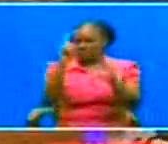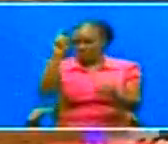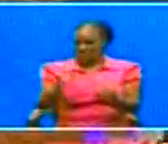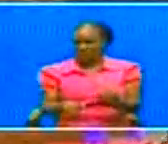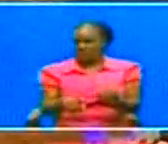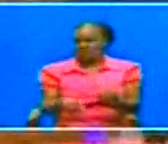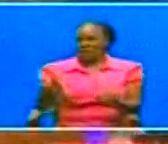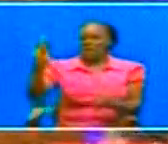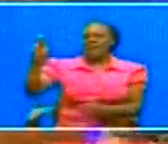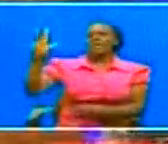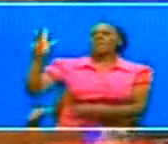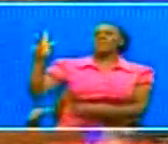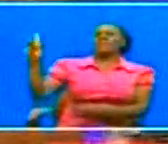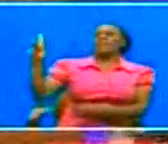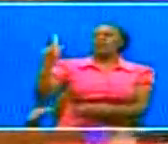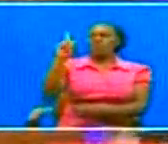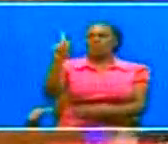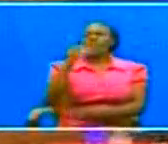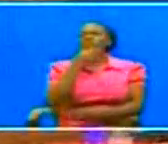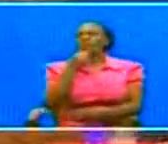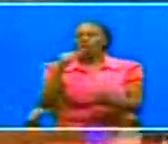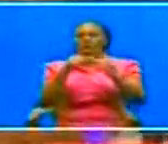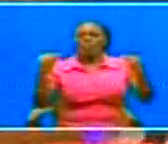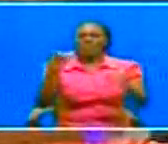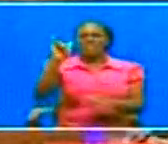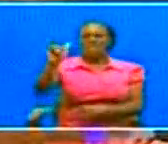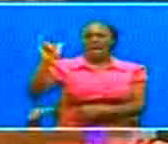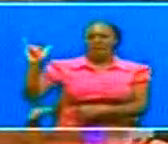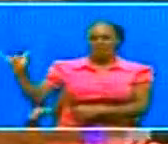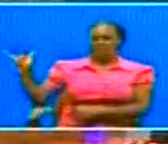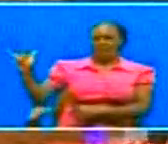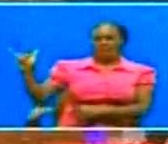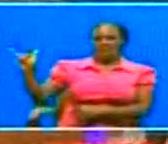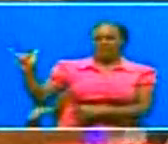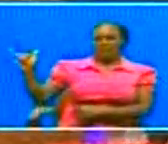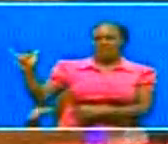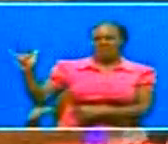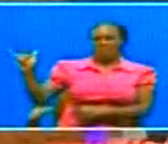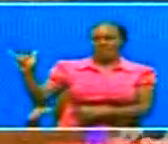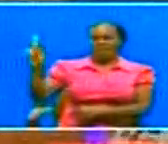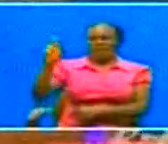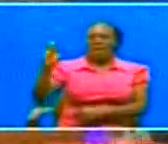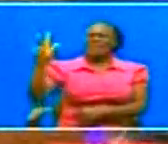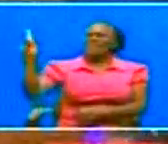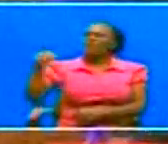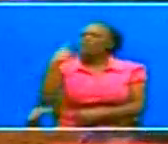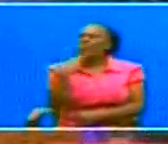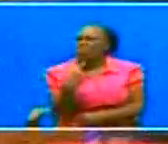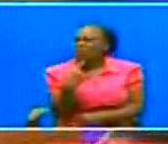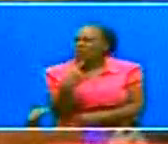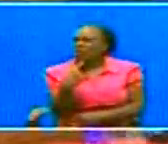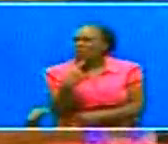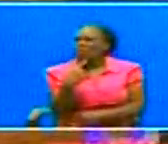it was RK. And we actually met at the gas station opposite Yaya. And he's... Who's RK? RK,